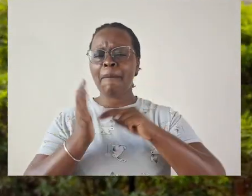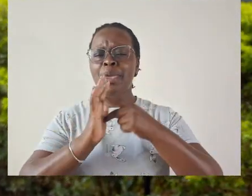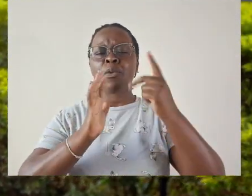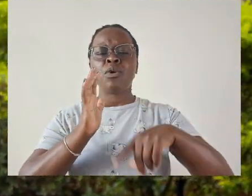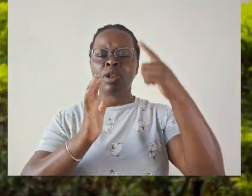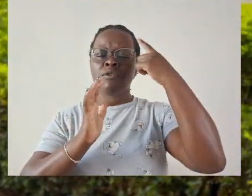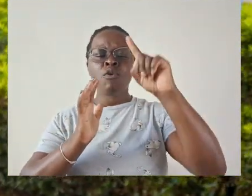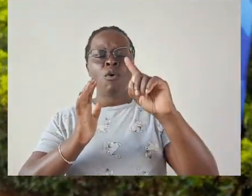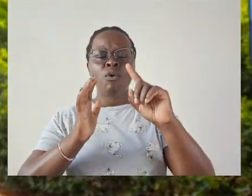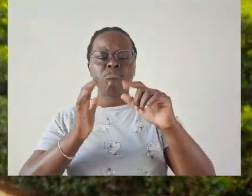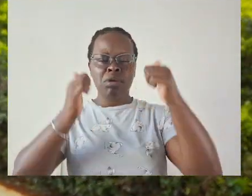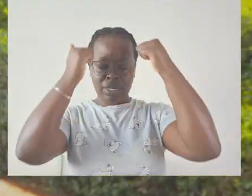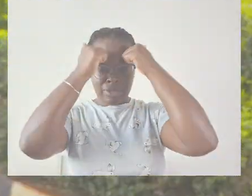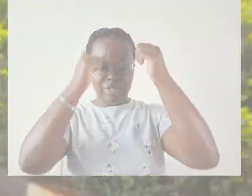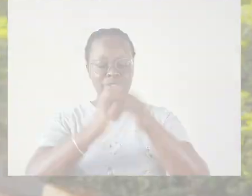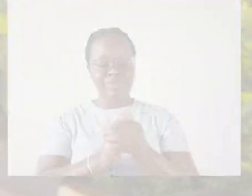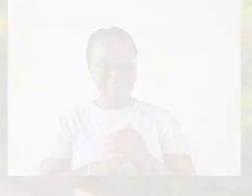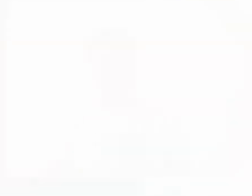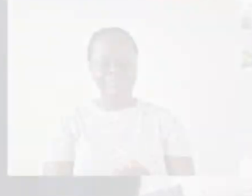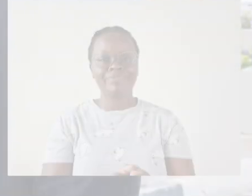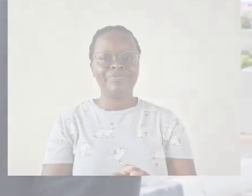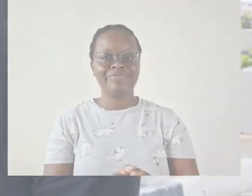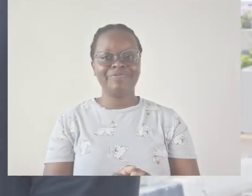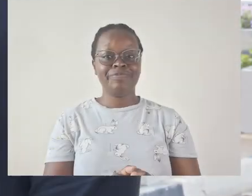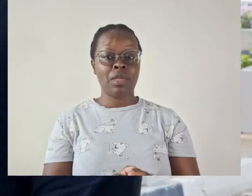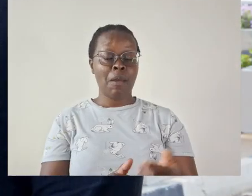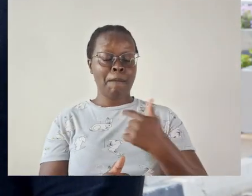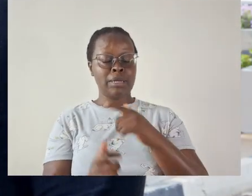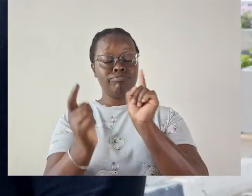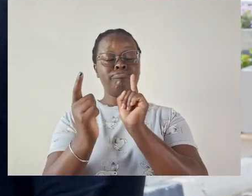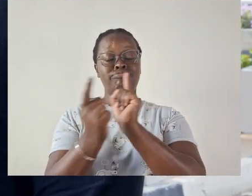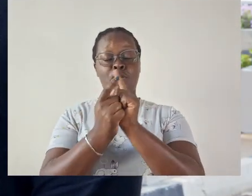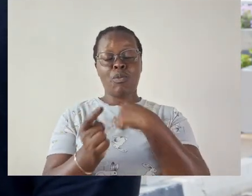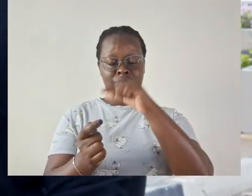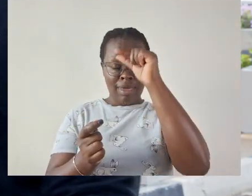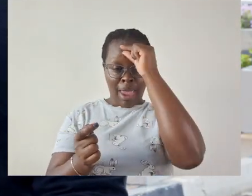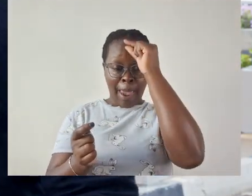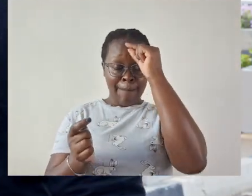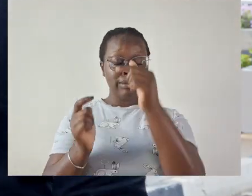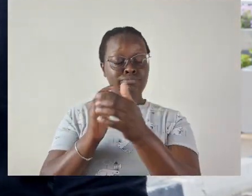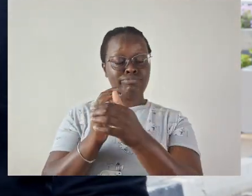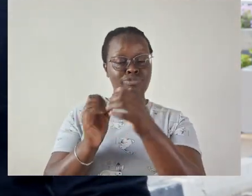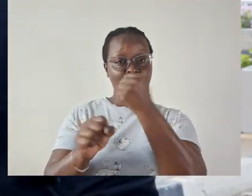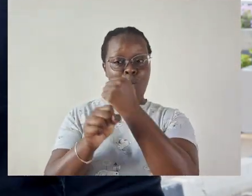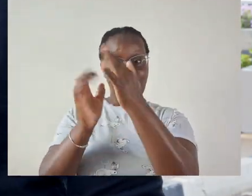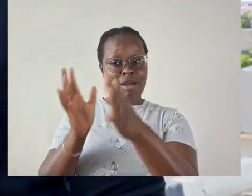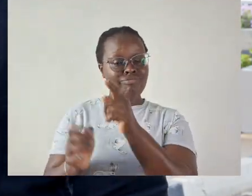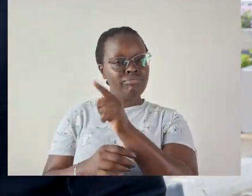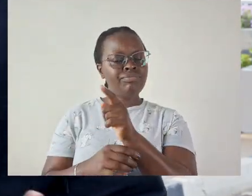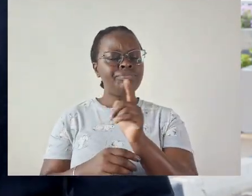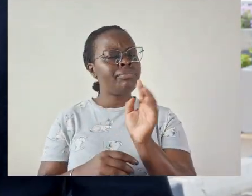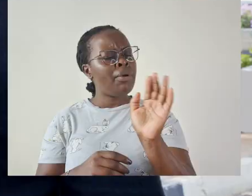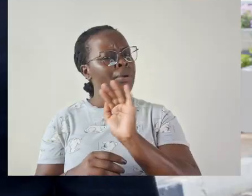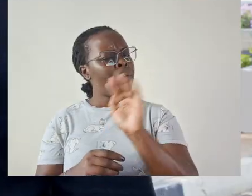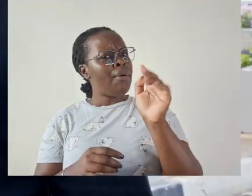from the Ministry of Education. All right, Kawira, thank you very much for making time for us. I actually caught you watching some of the sessions